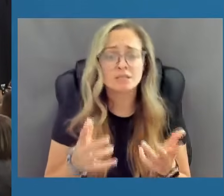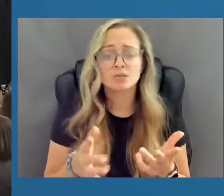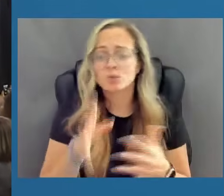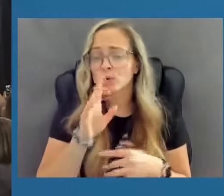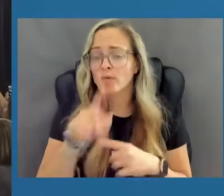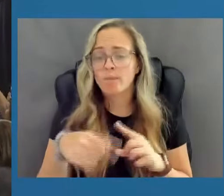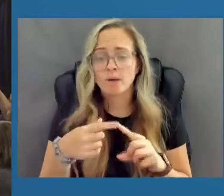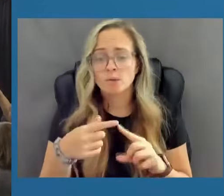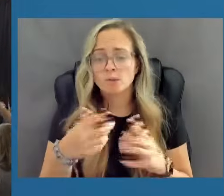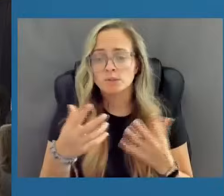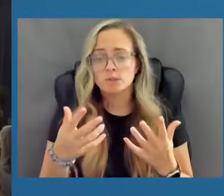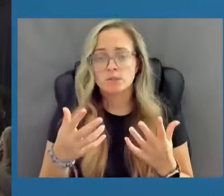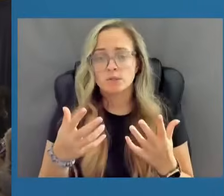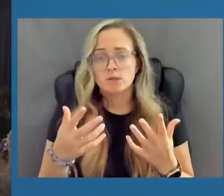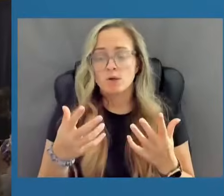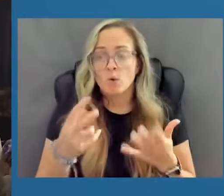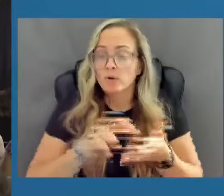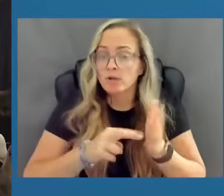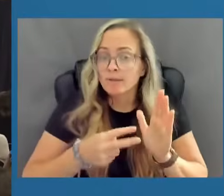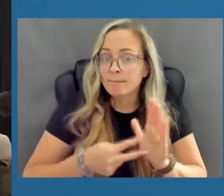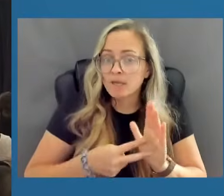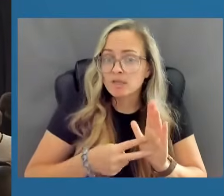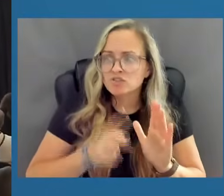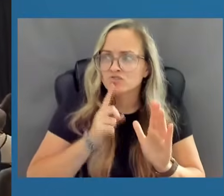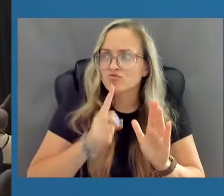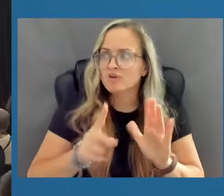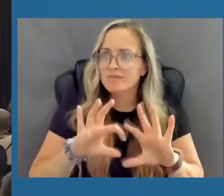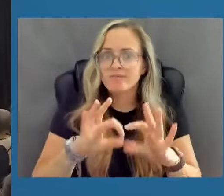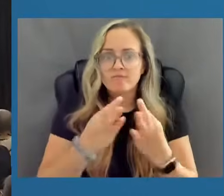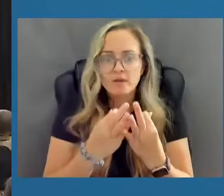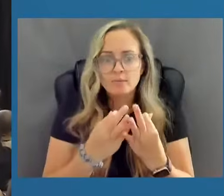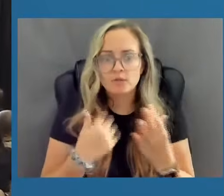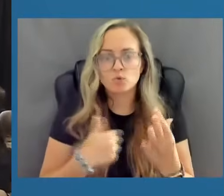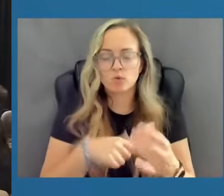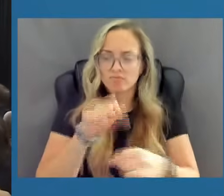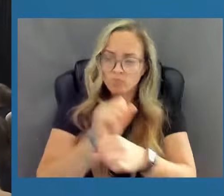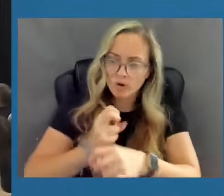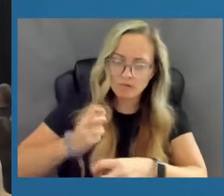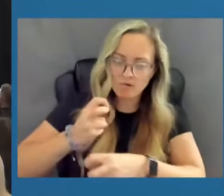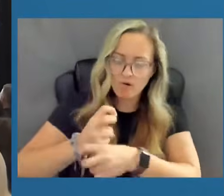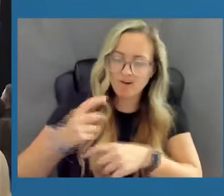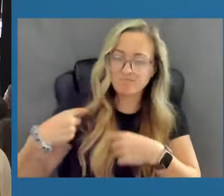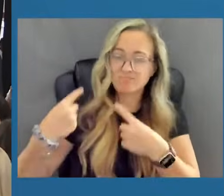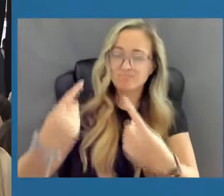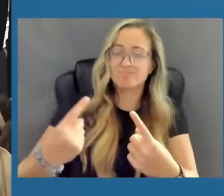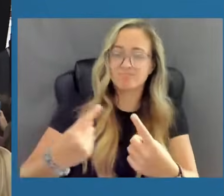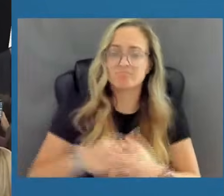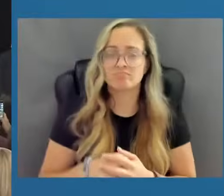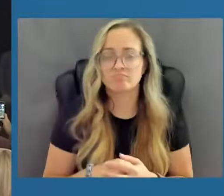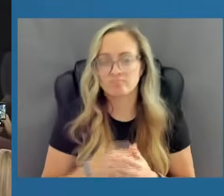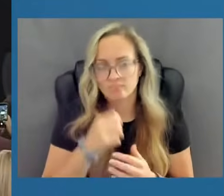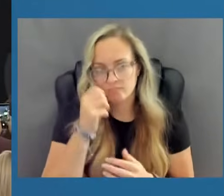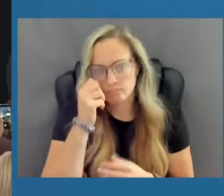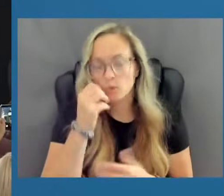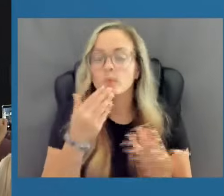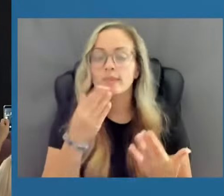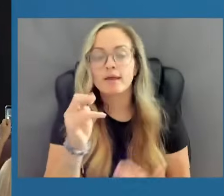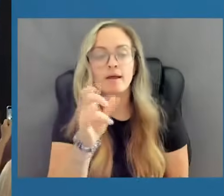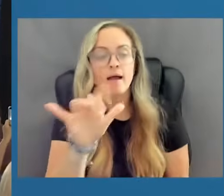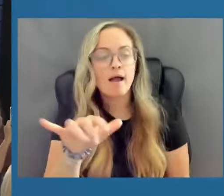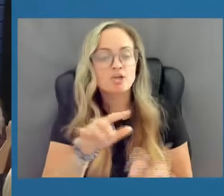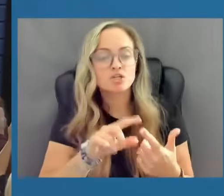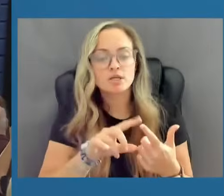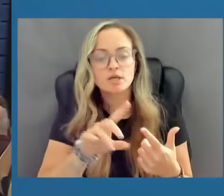about what this means to real families, the fact that we've worked so hard. And I want to thank Ashley and Daquetta